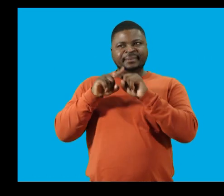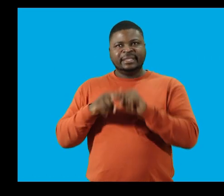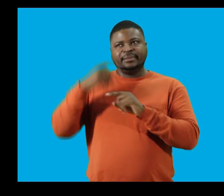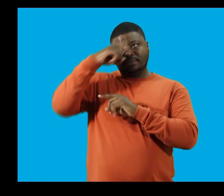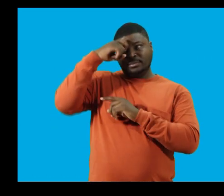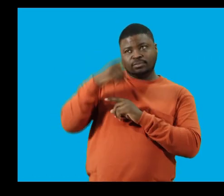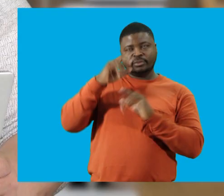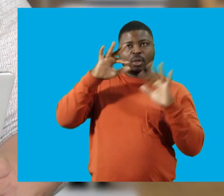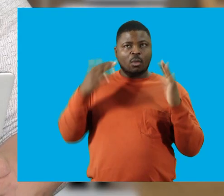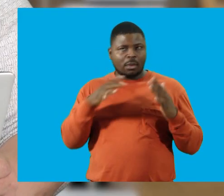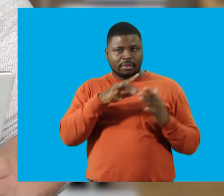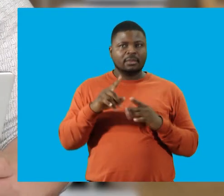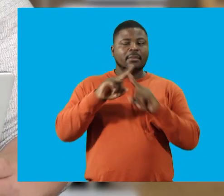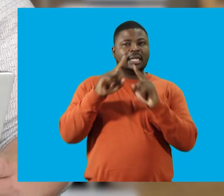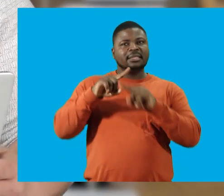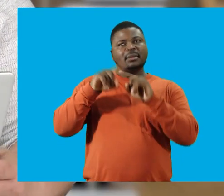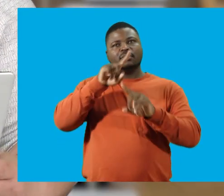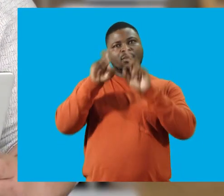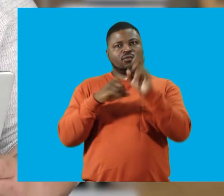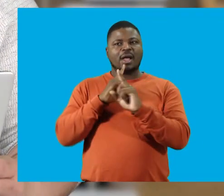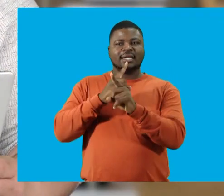depends on the situation of the question.